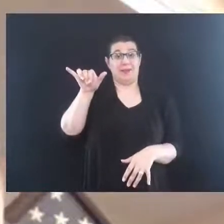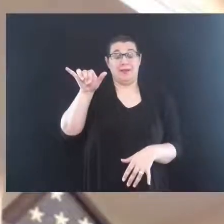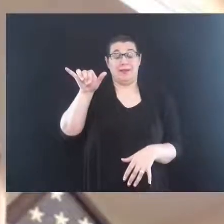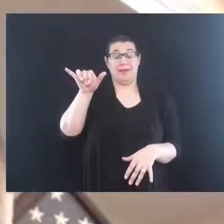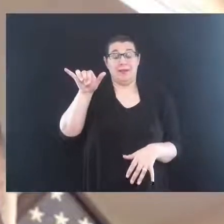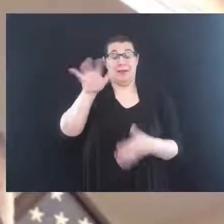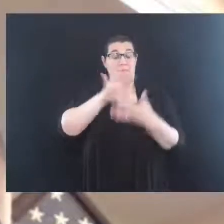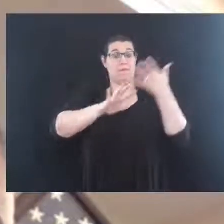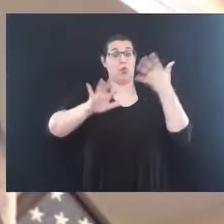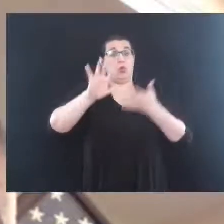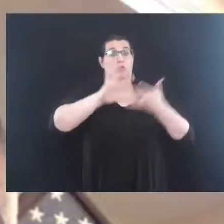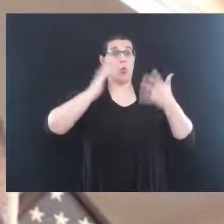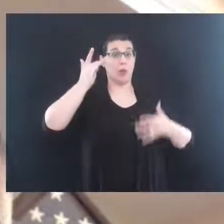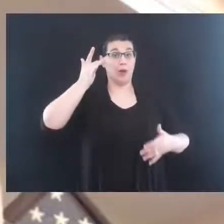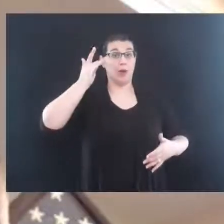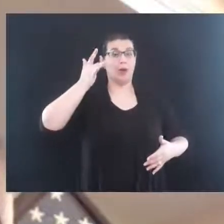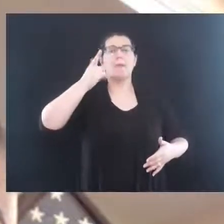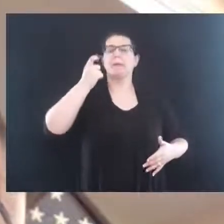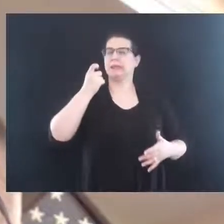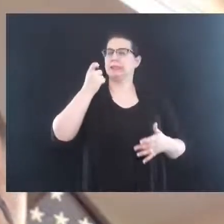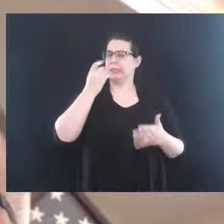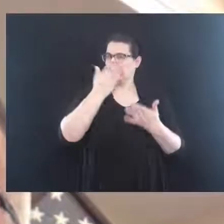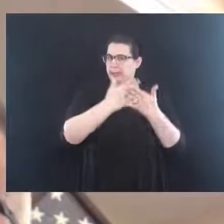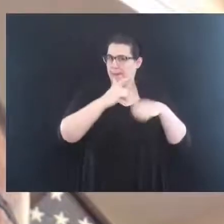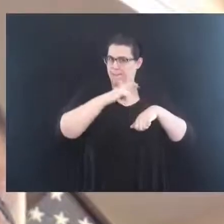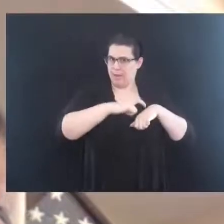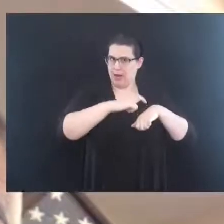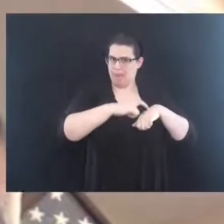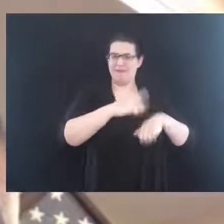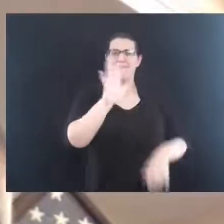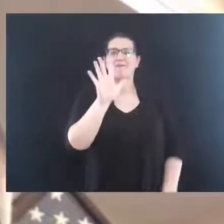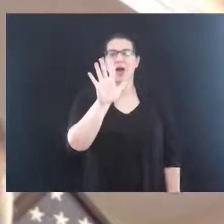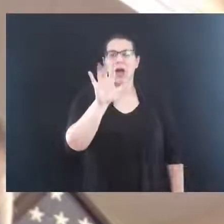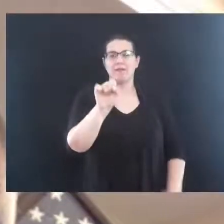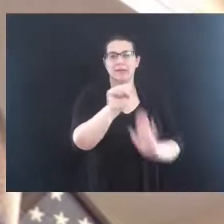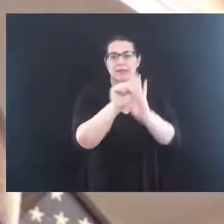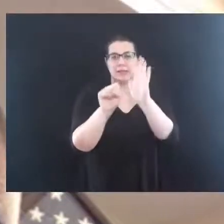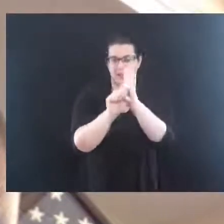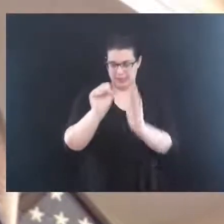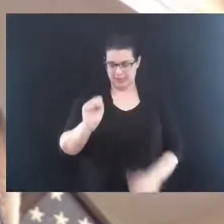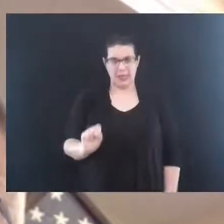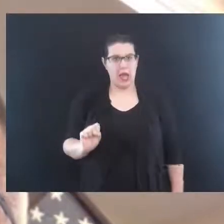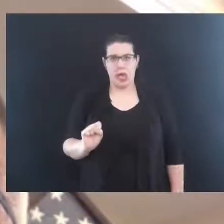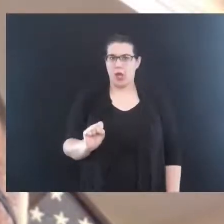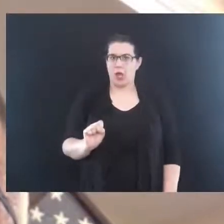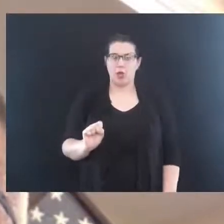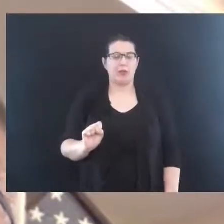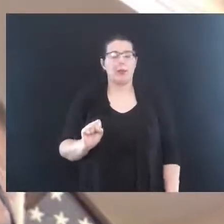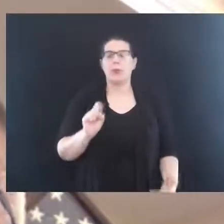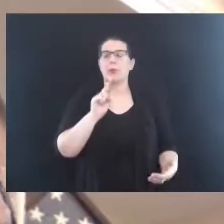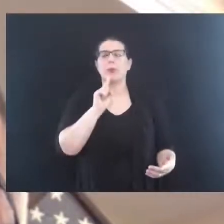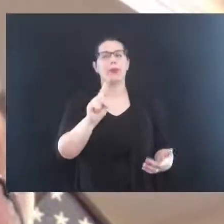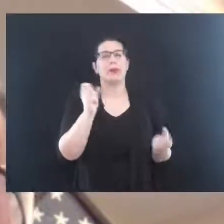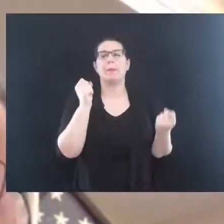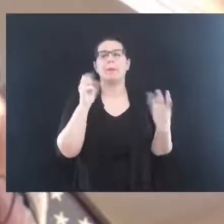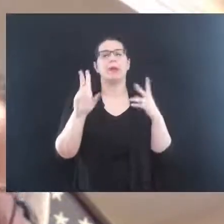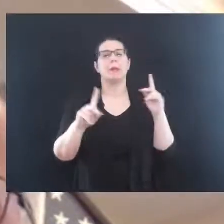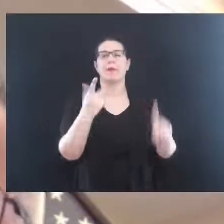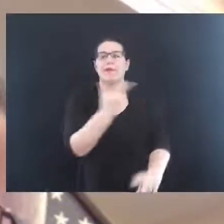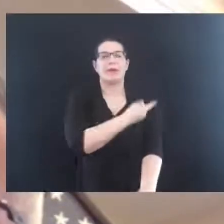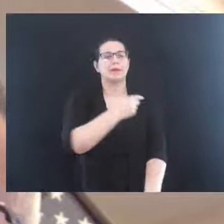confusion was that for a period of time, there were 5 southern states that had exceptionally low vaccination rates that were